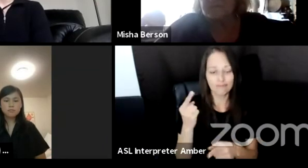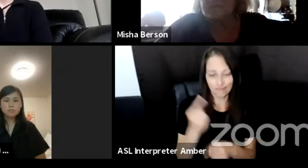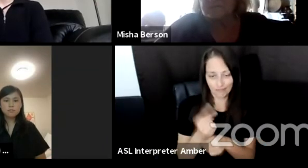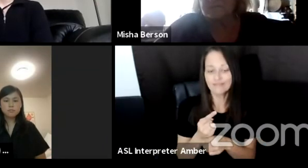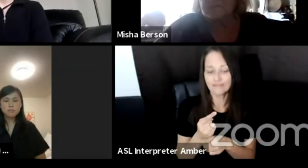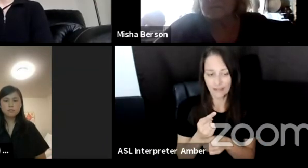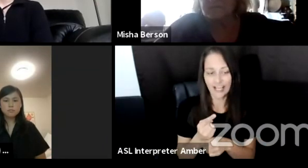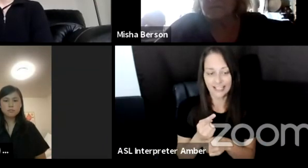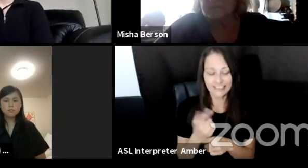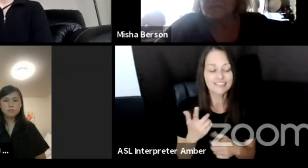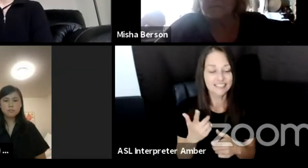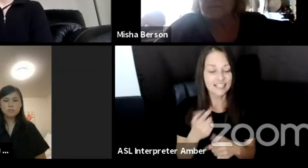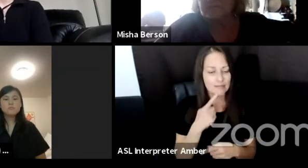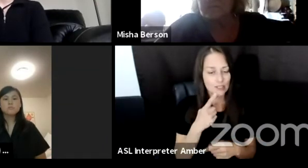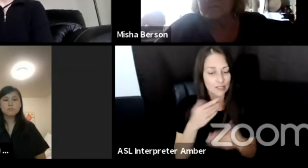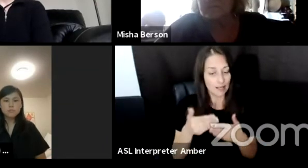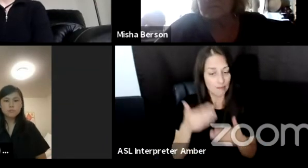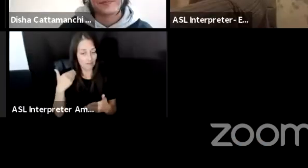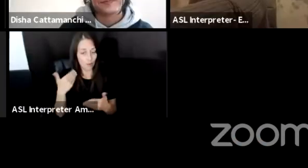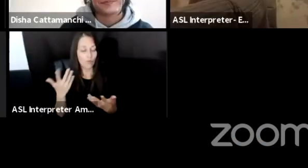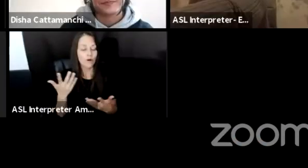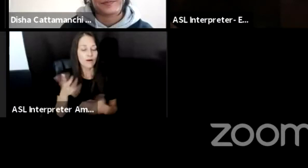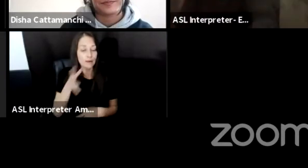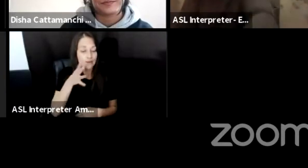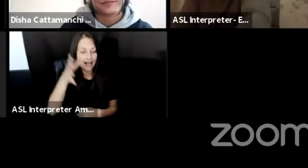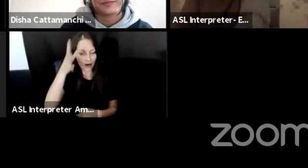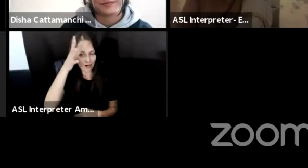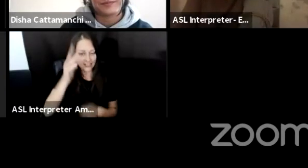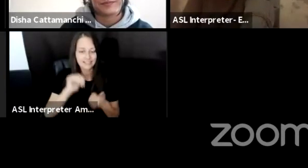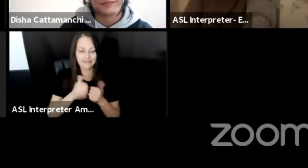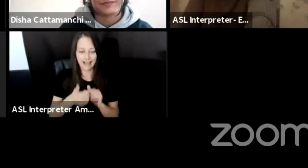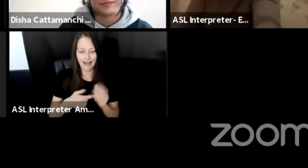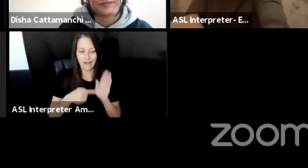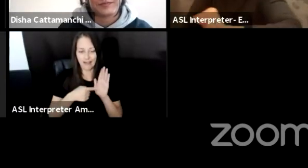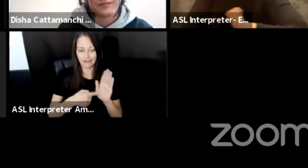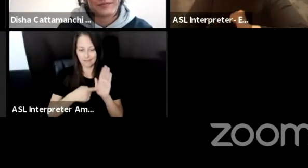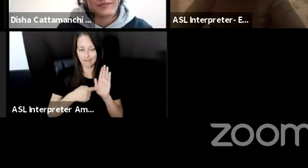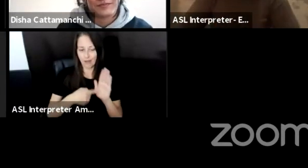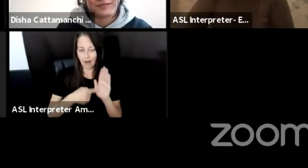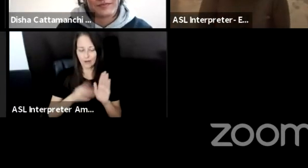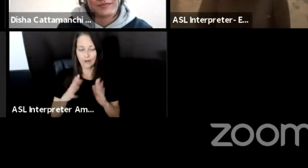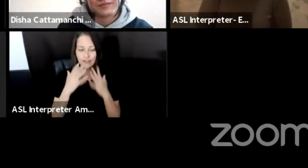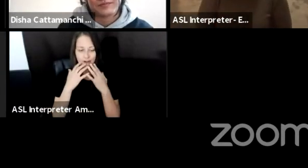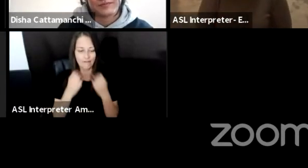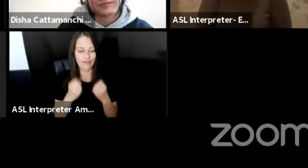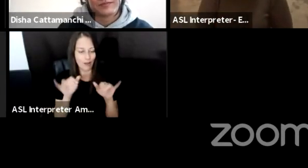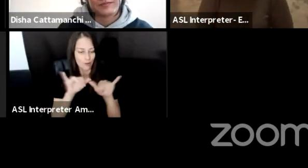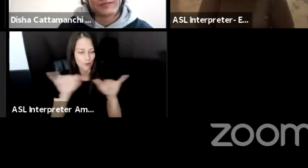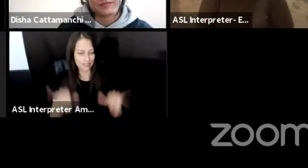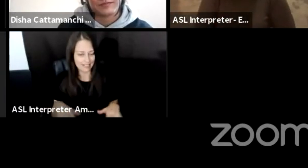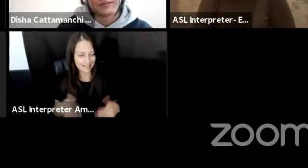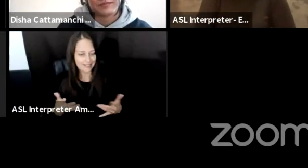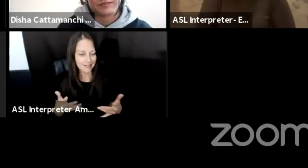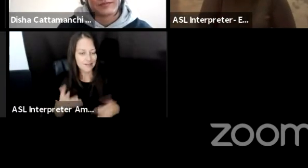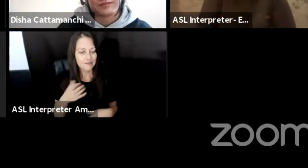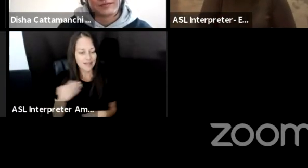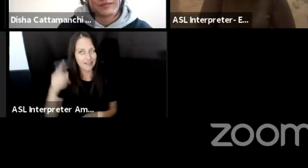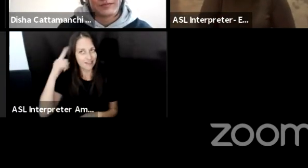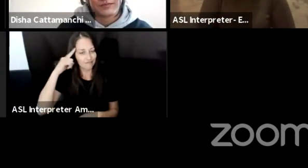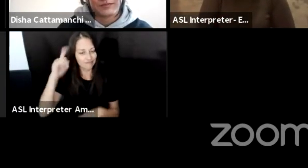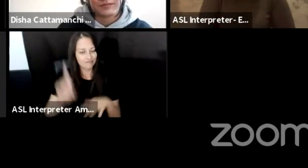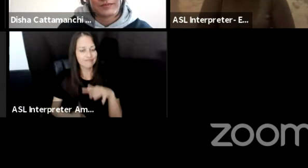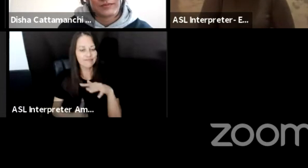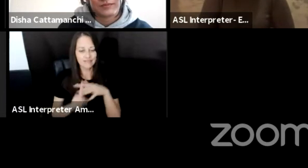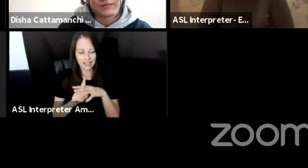like parents at home and how they model this kind of value system. And then that made me think a little